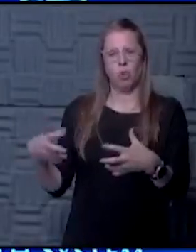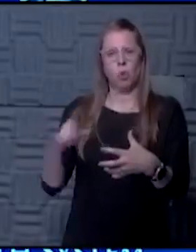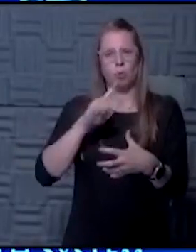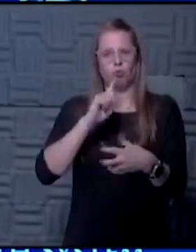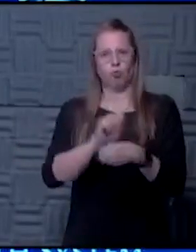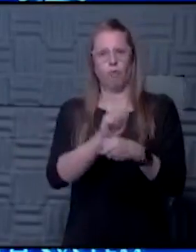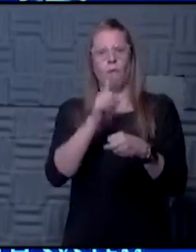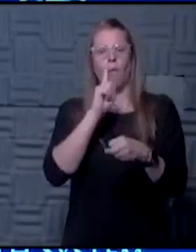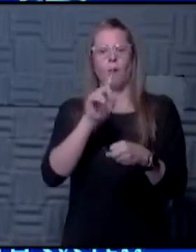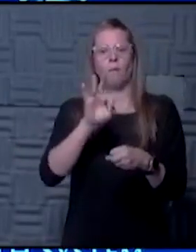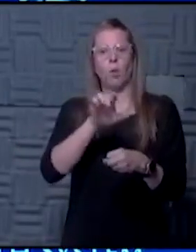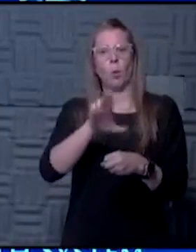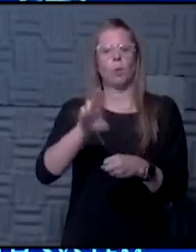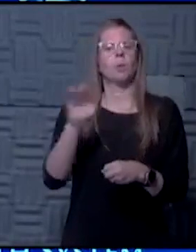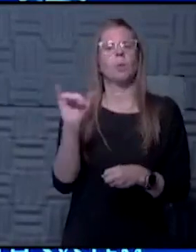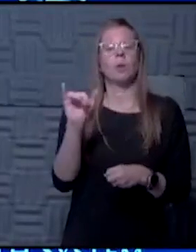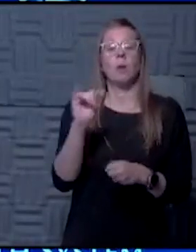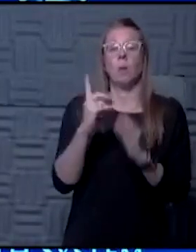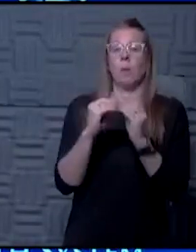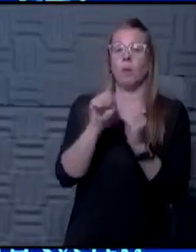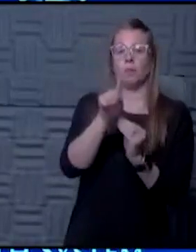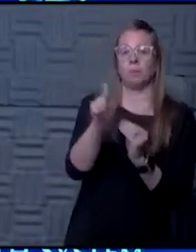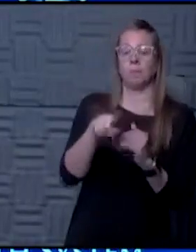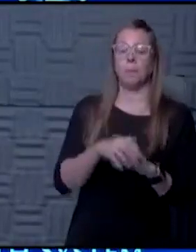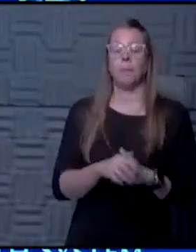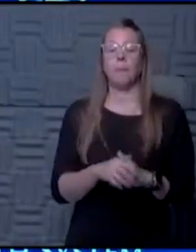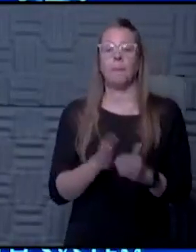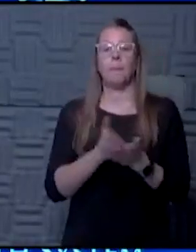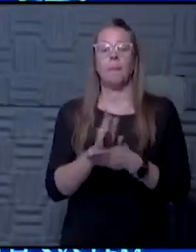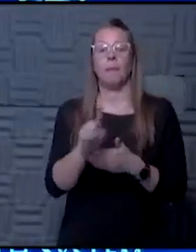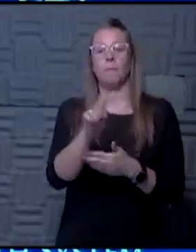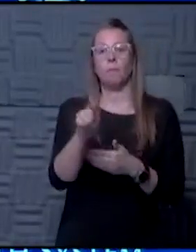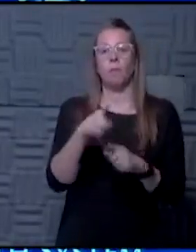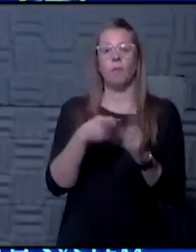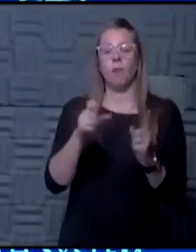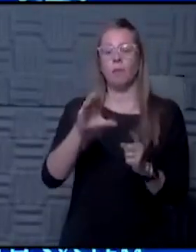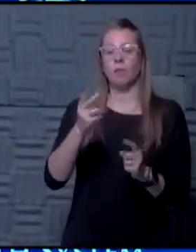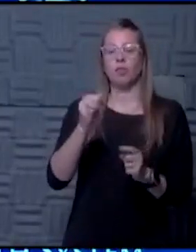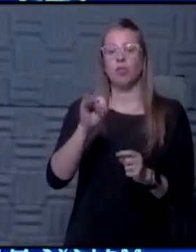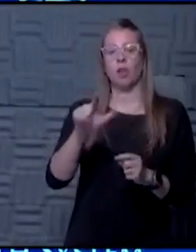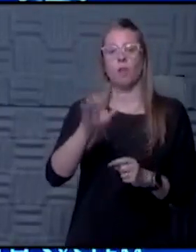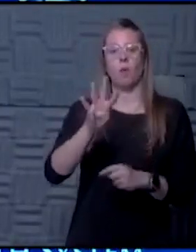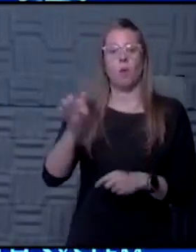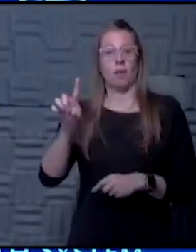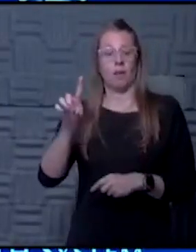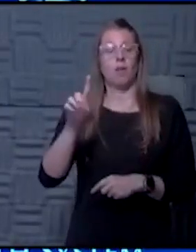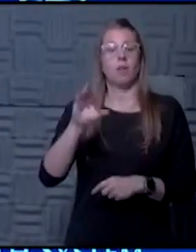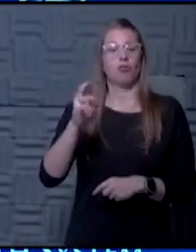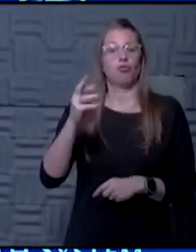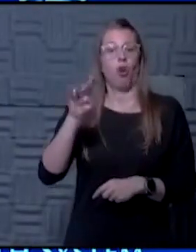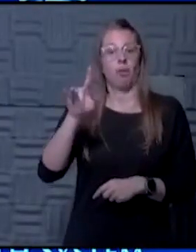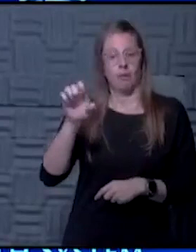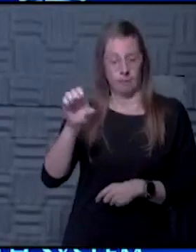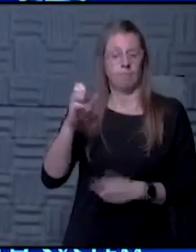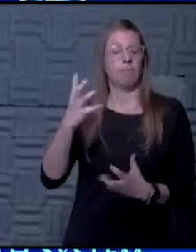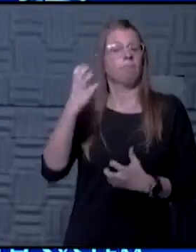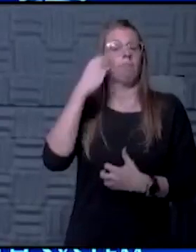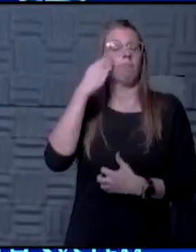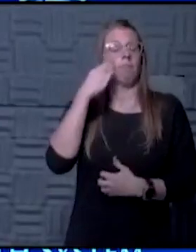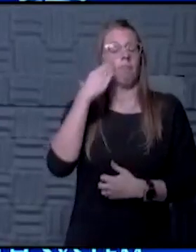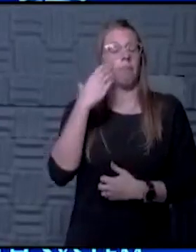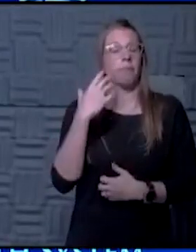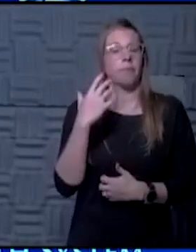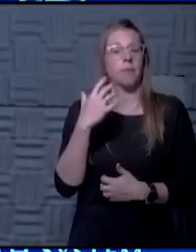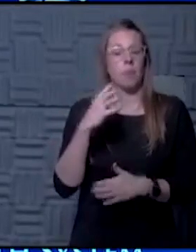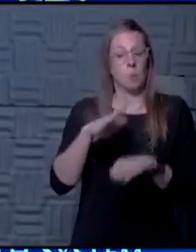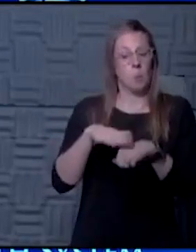influenza as well. So, Jill, time for one more. All right, so we're going to take a question from Channel 41. Charlie, who's a reporter there, wants to know, what